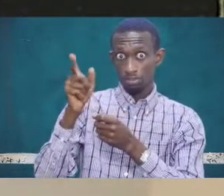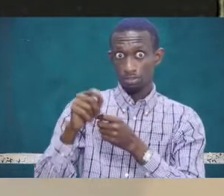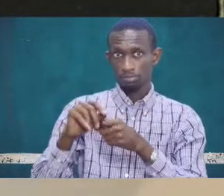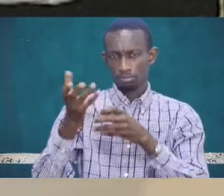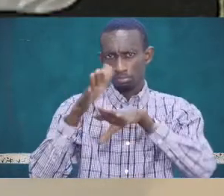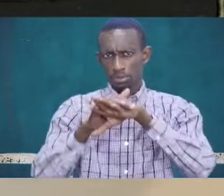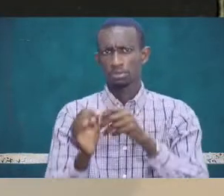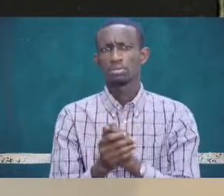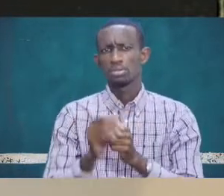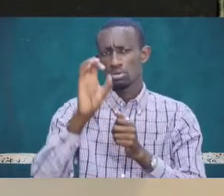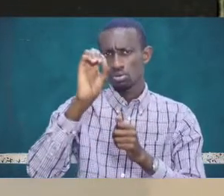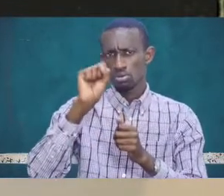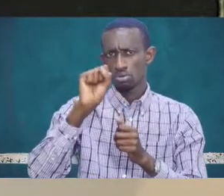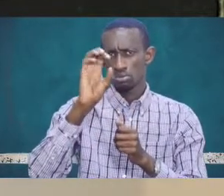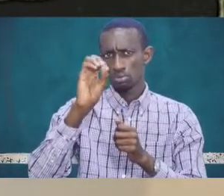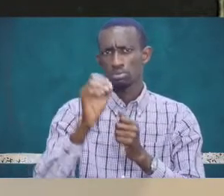SO3H.